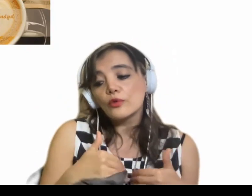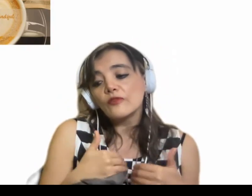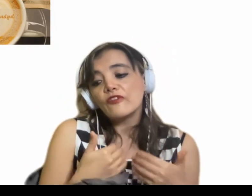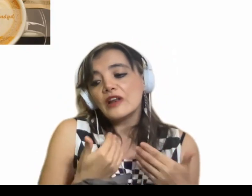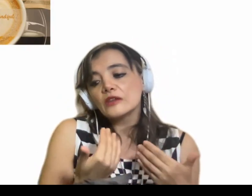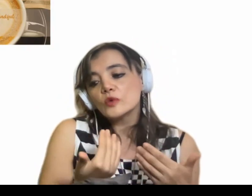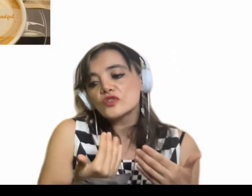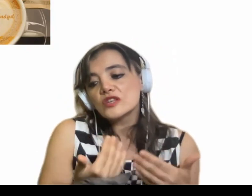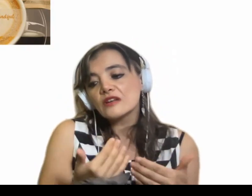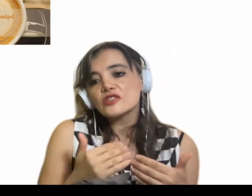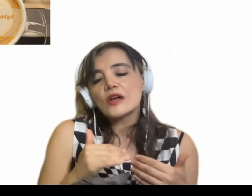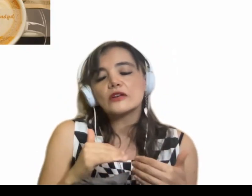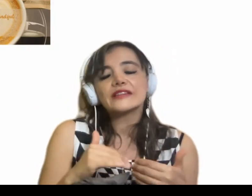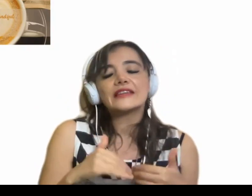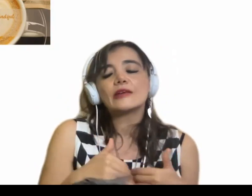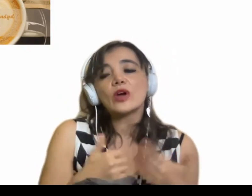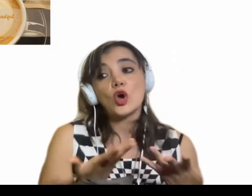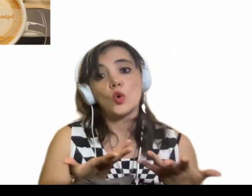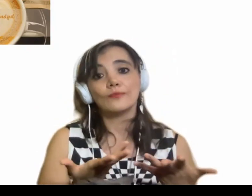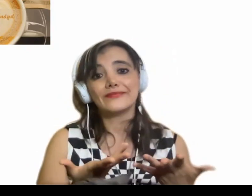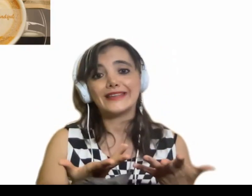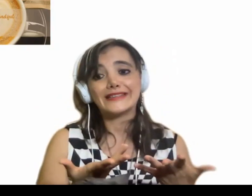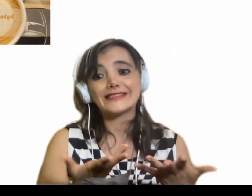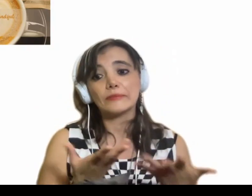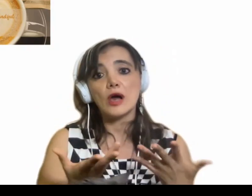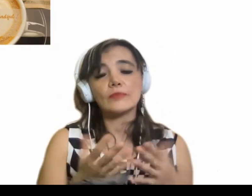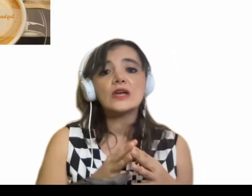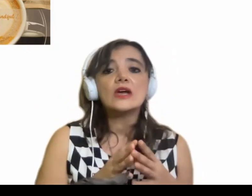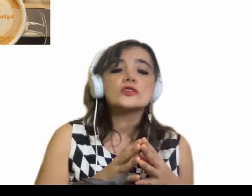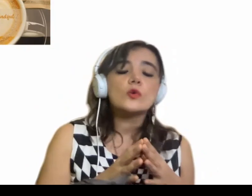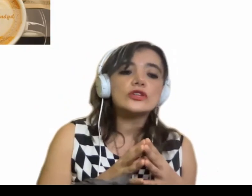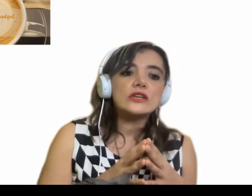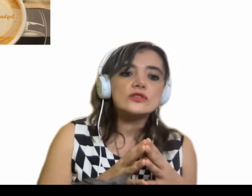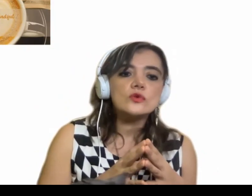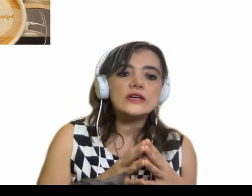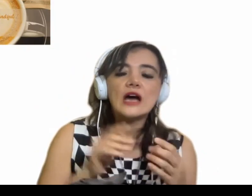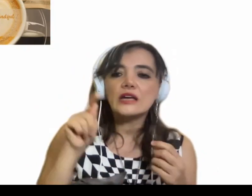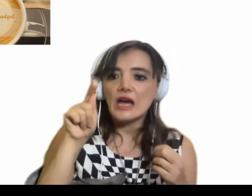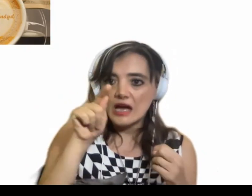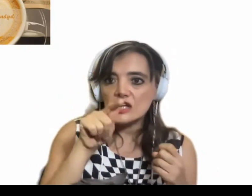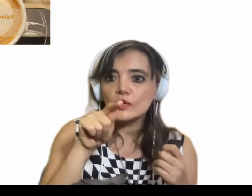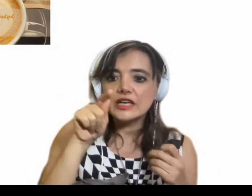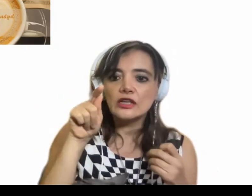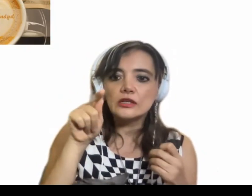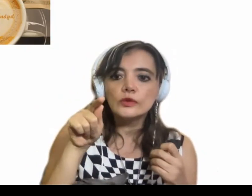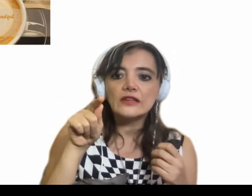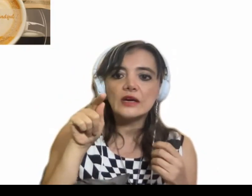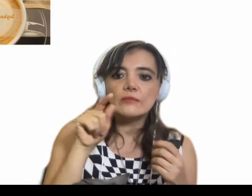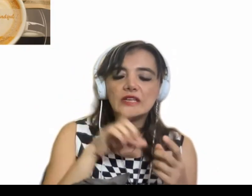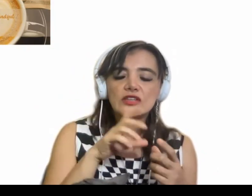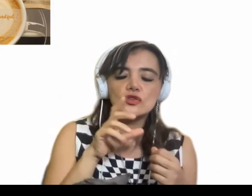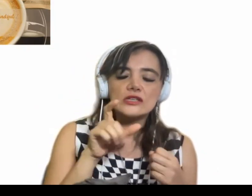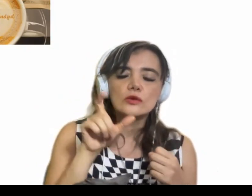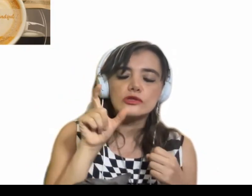go through feeling those signals, you cannot let them go. That's the problem. So what you can do, I actually included